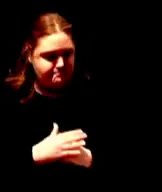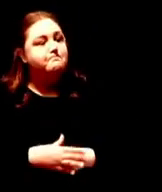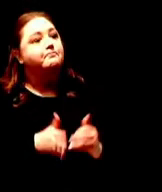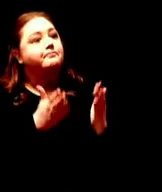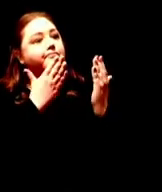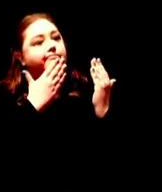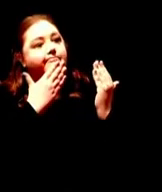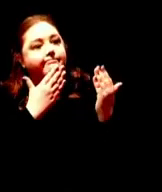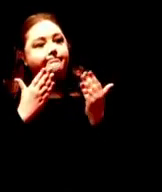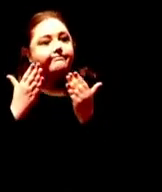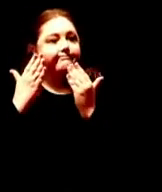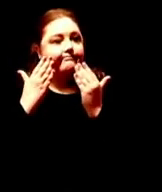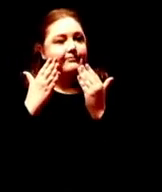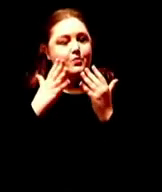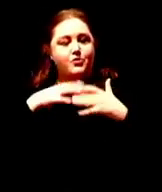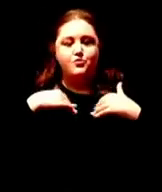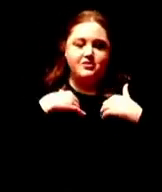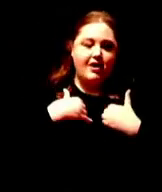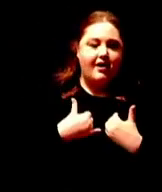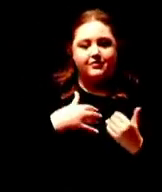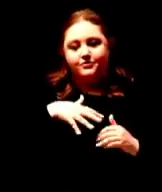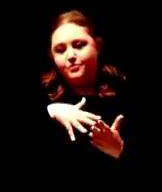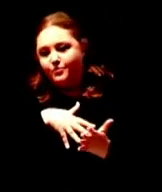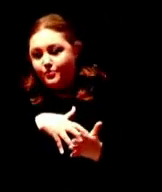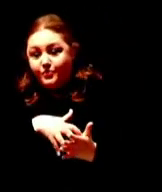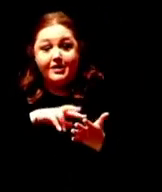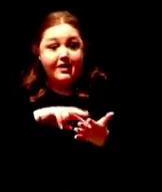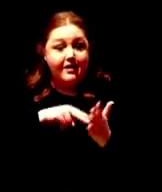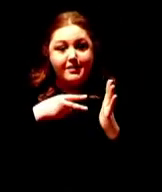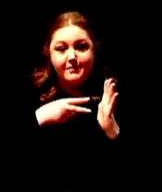when you're tired and weary, because it means